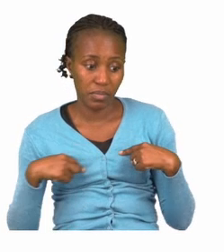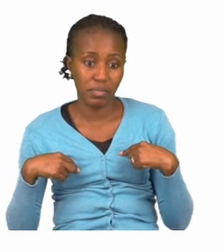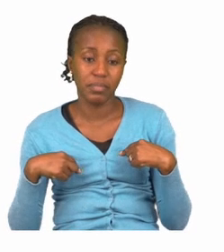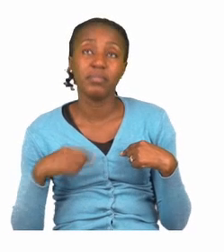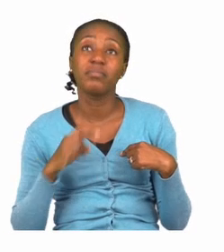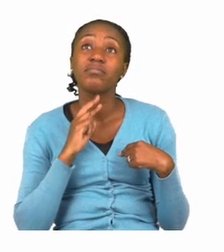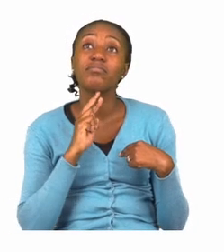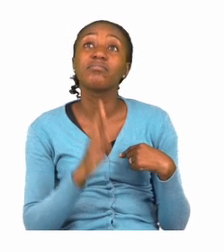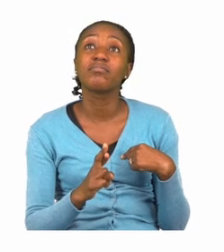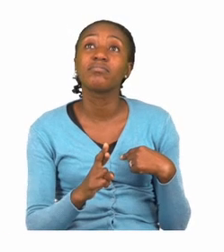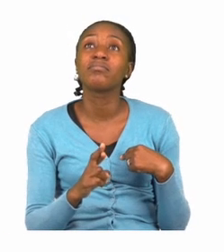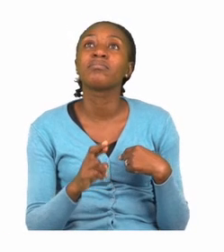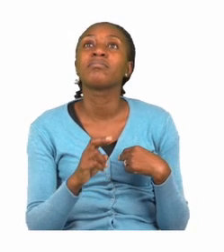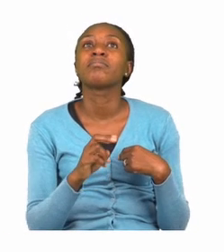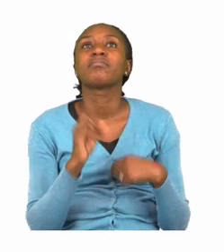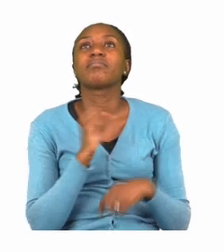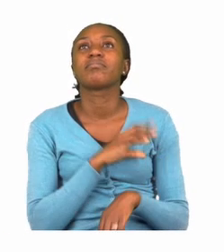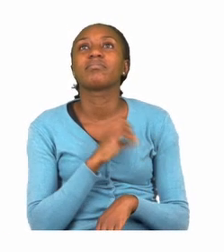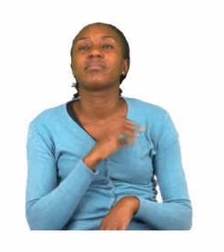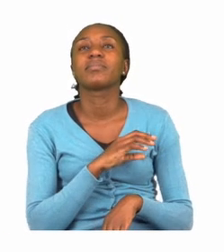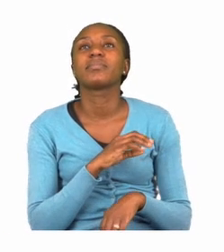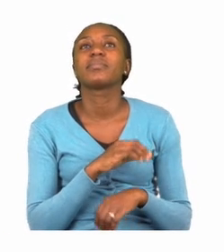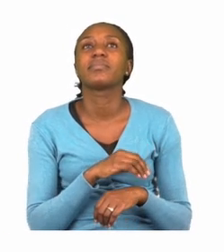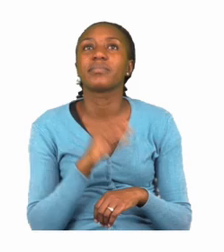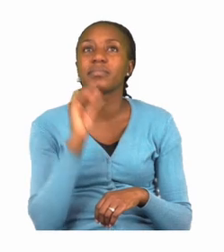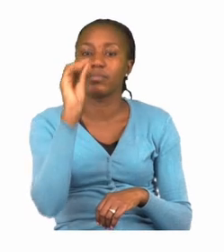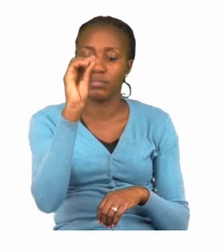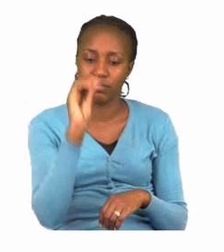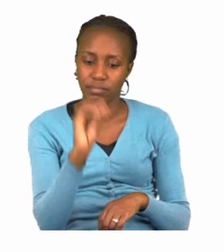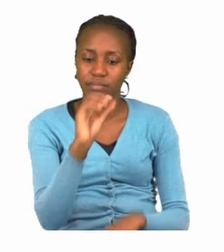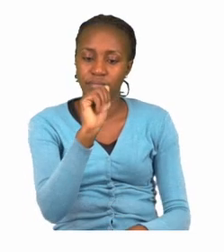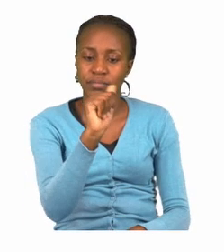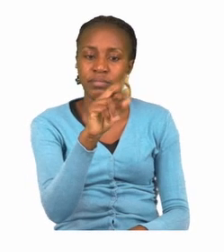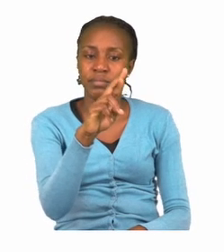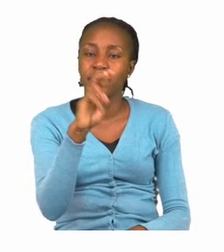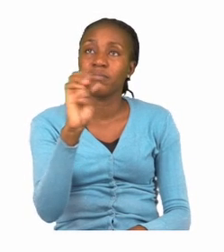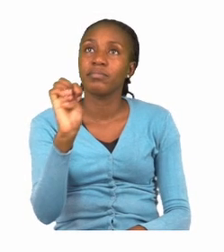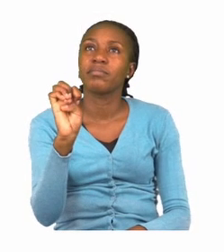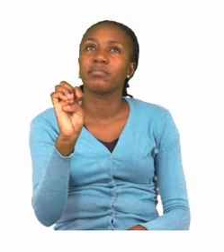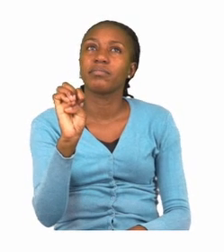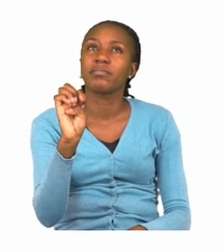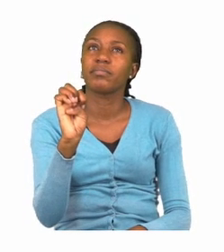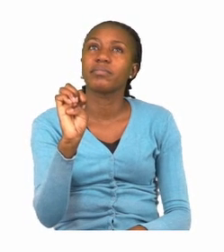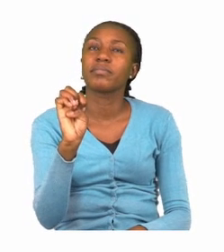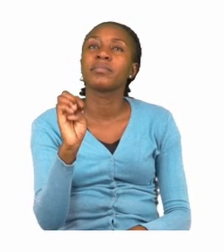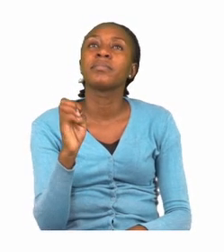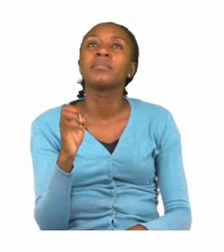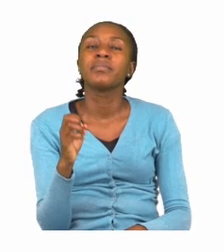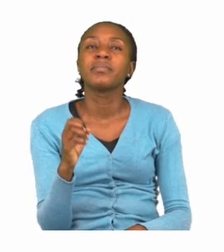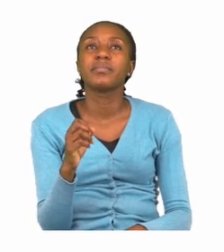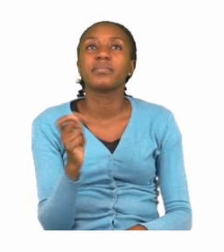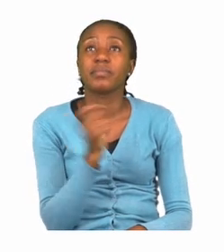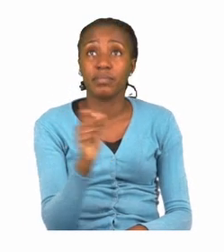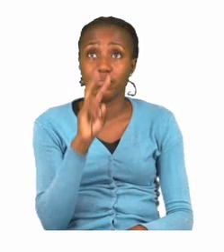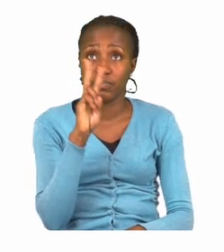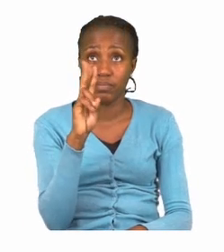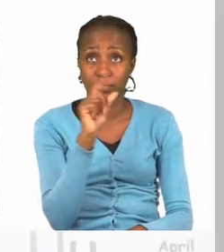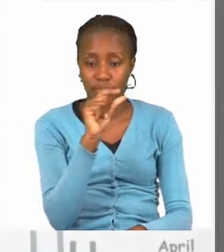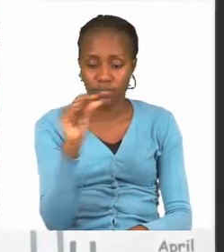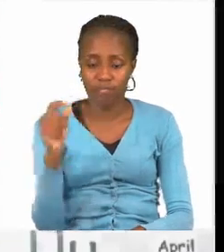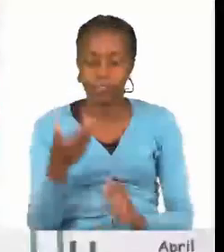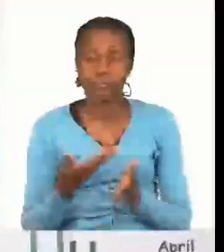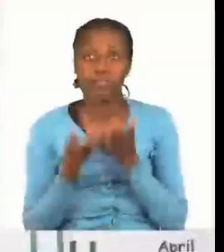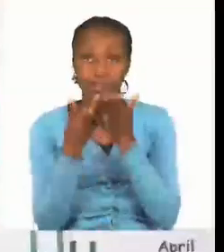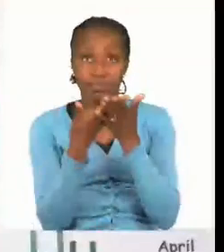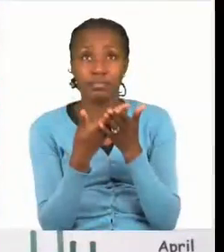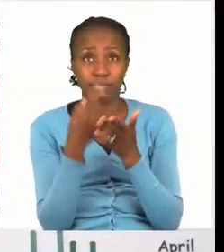that we have to put in there is the word are. Now on the board, I wrote 2 sentences where